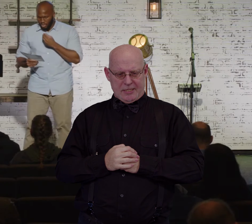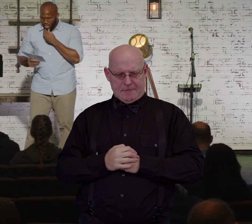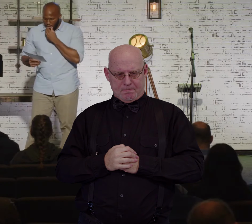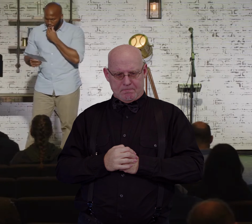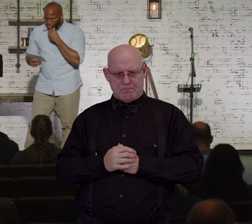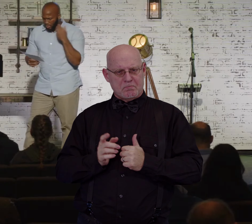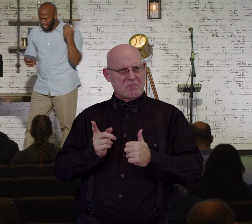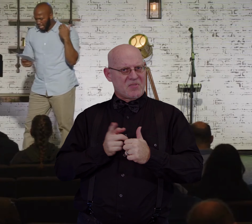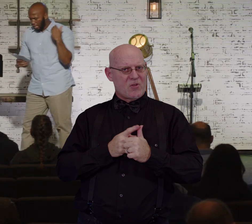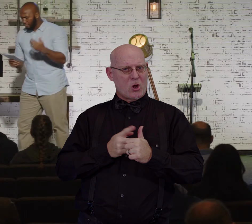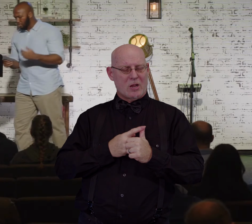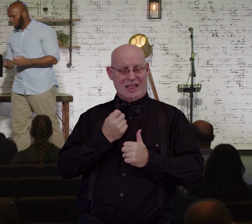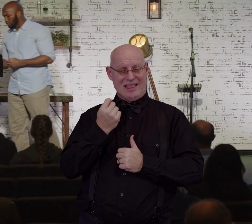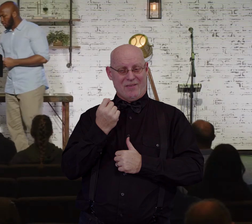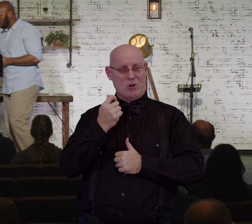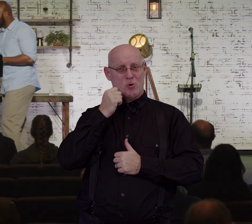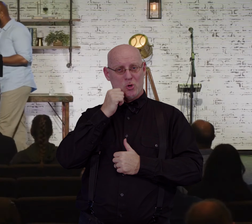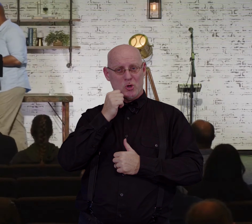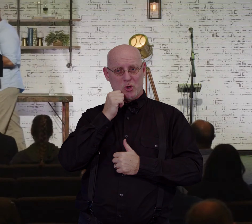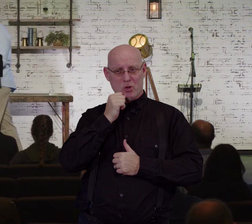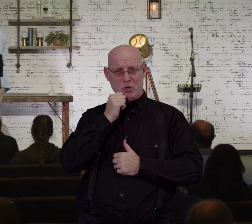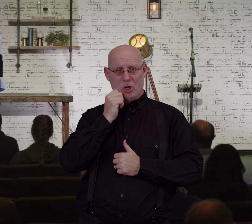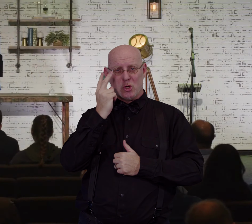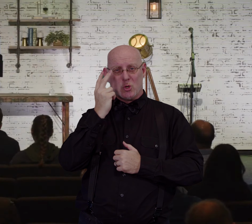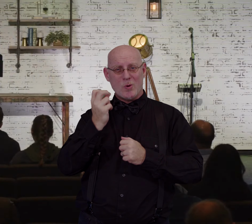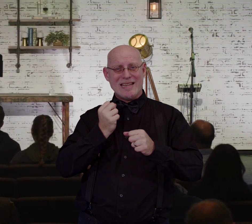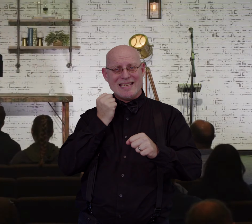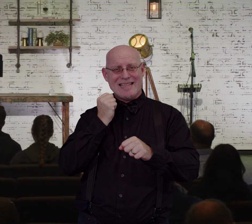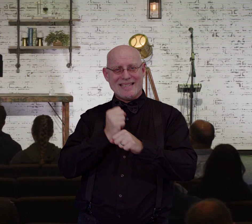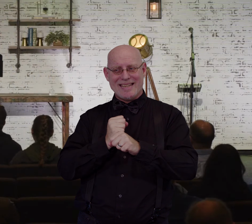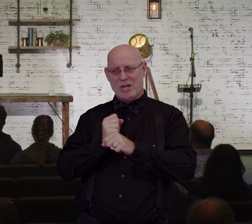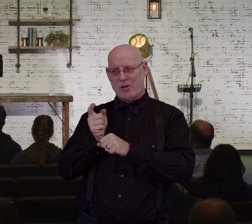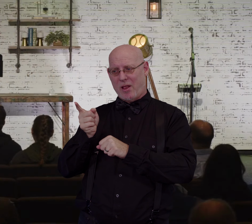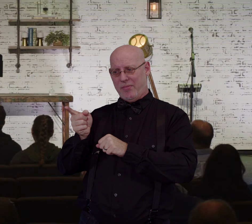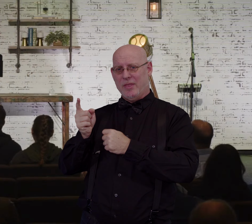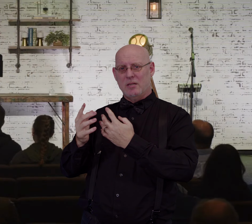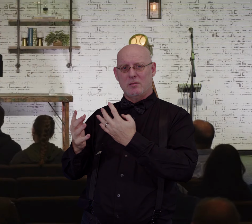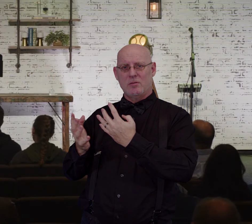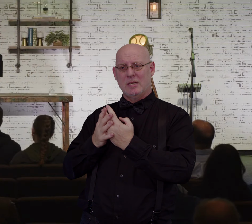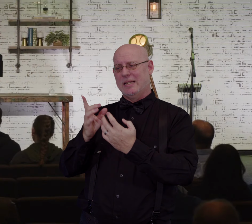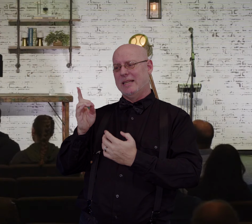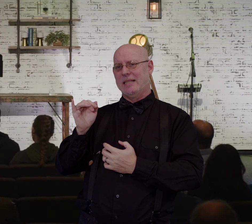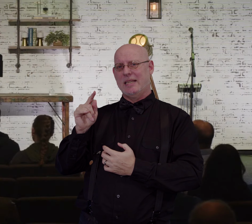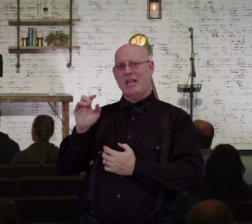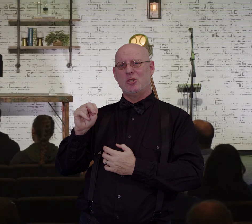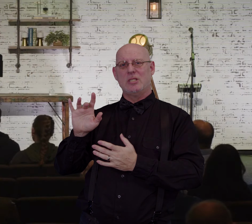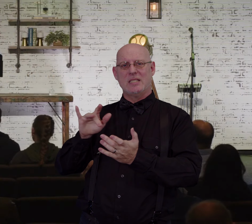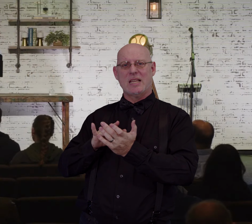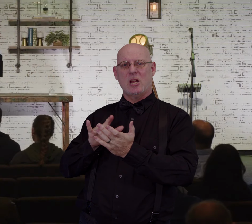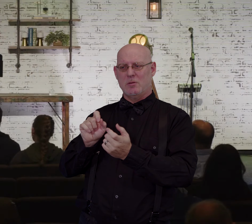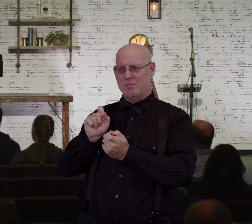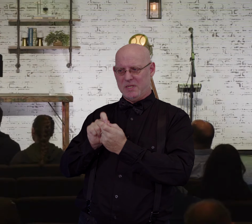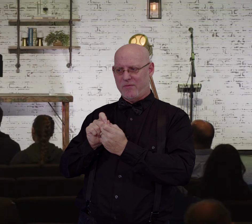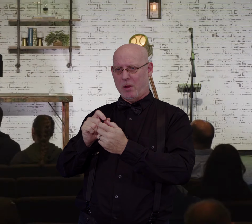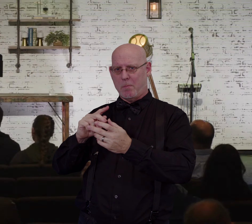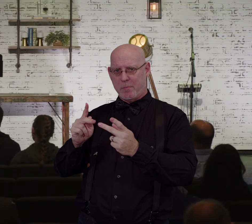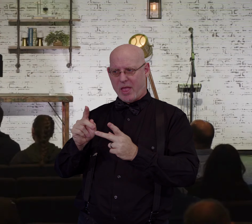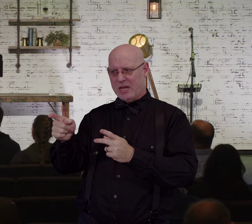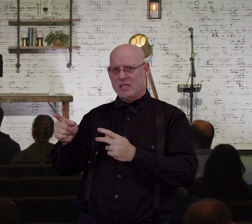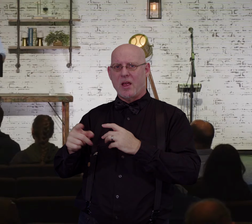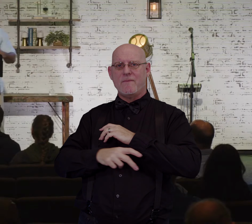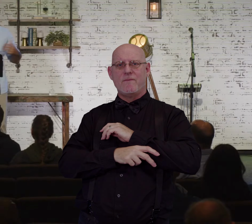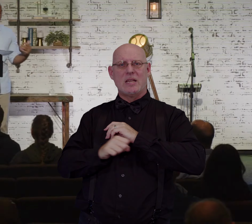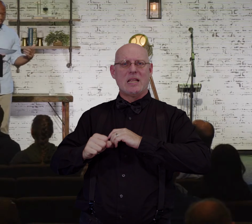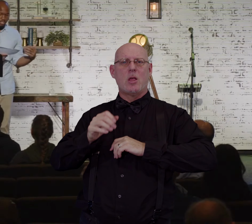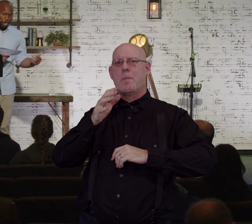was, first one was an 11-year-old girl got 2 years at this detention center. There was a particular detention center for